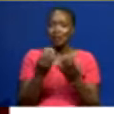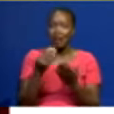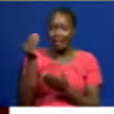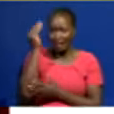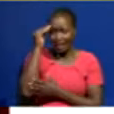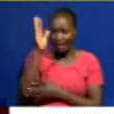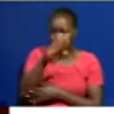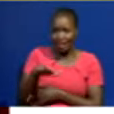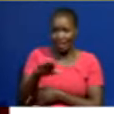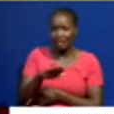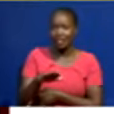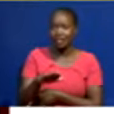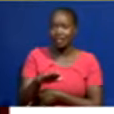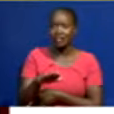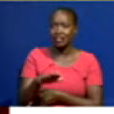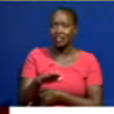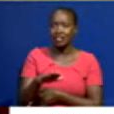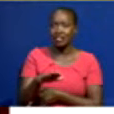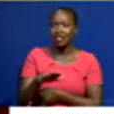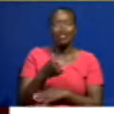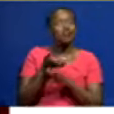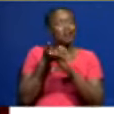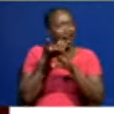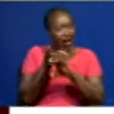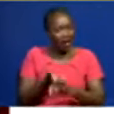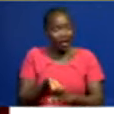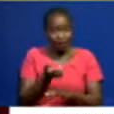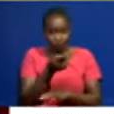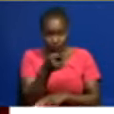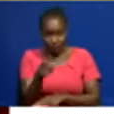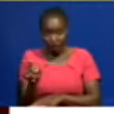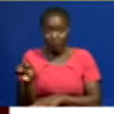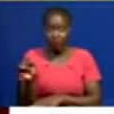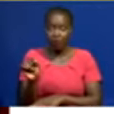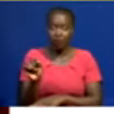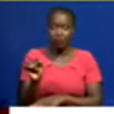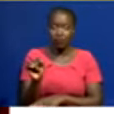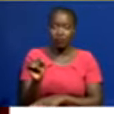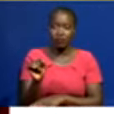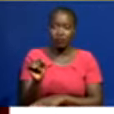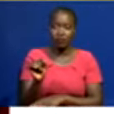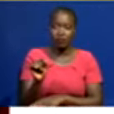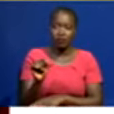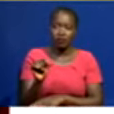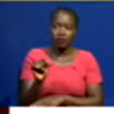and you find that it is very difficult for them